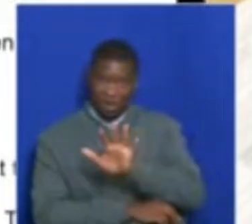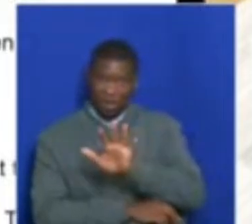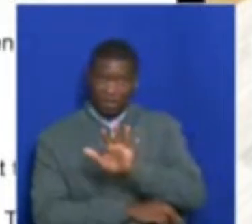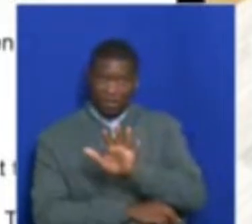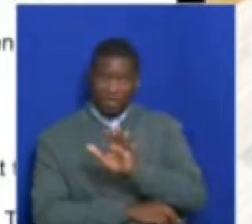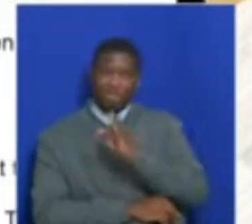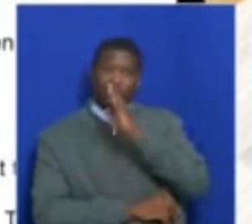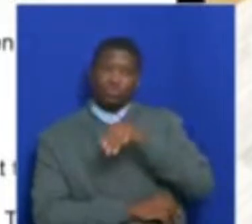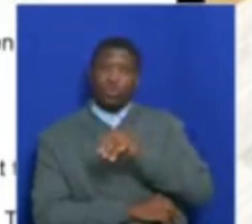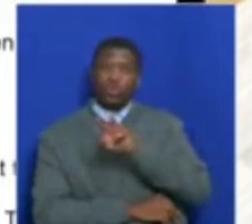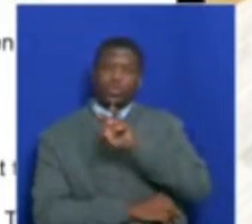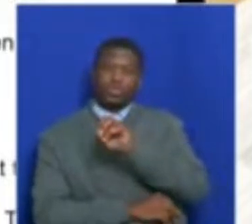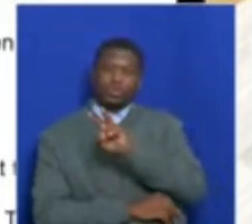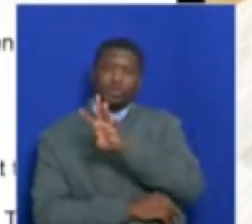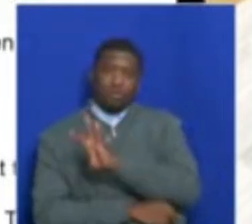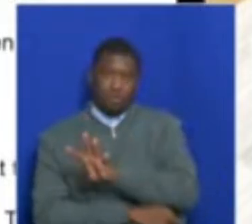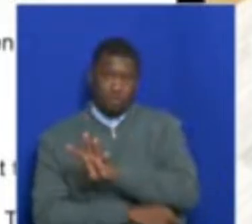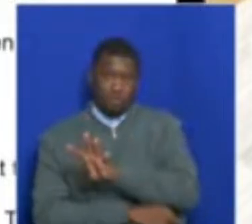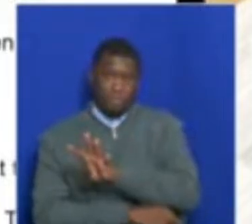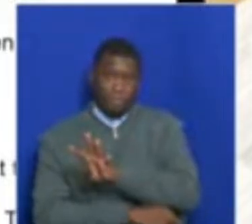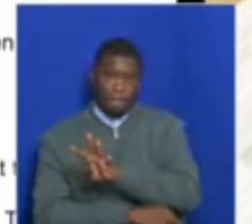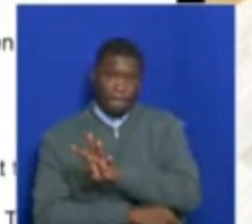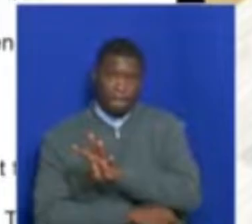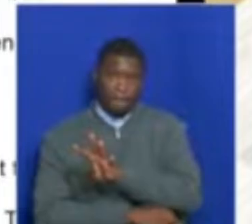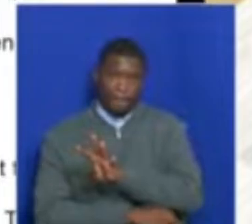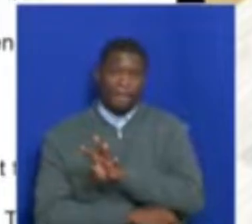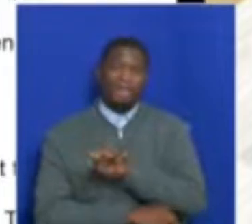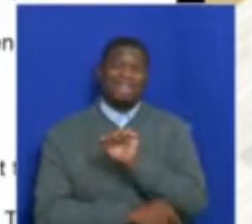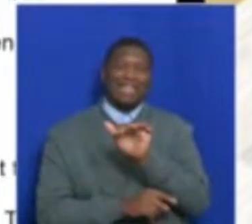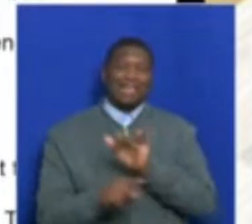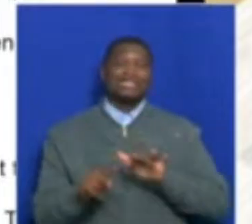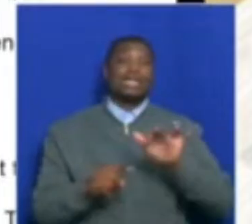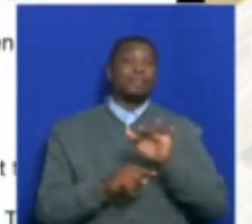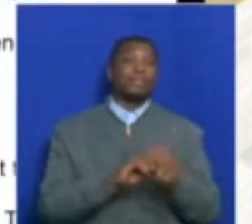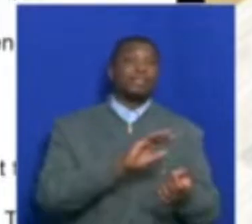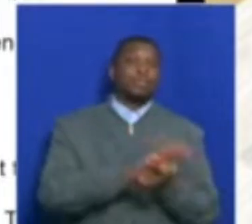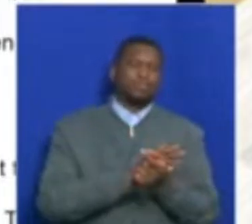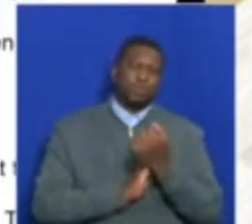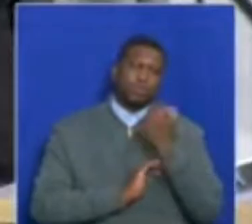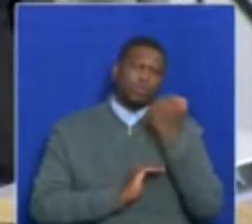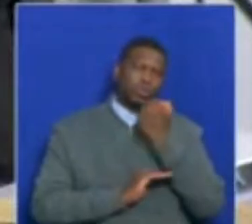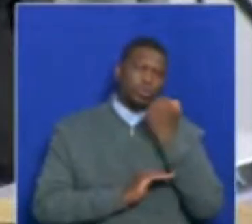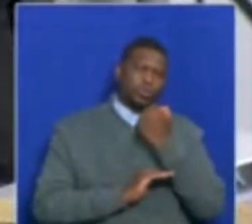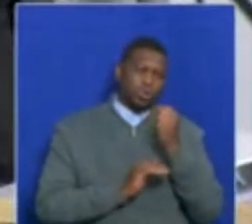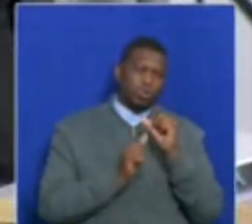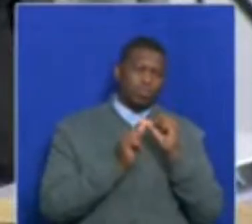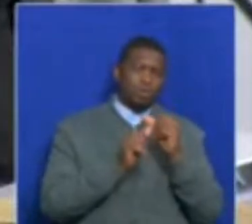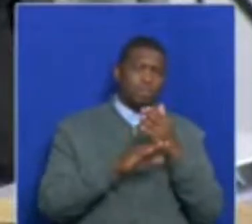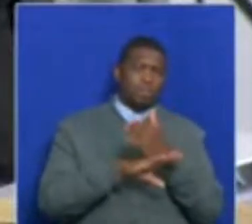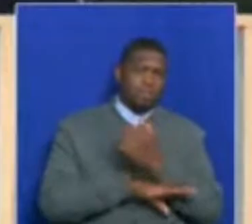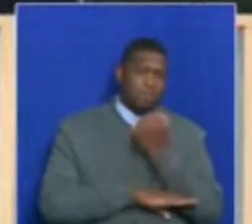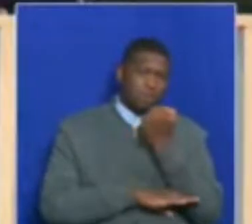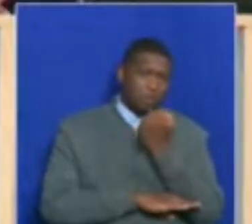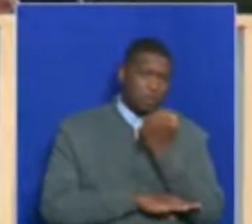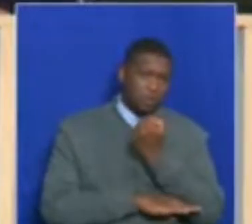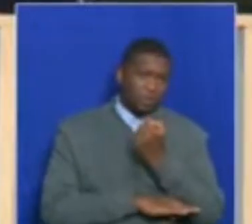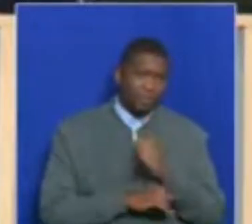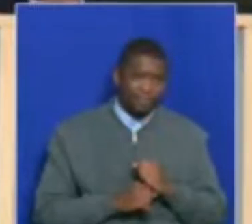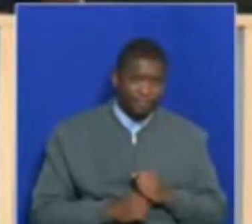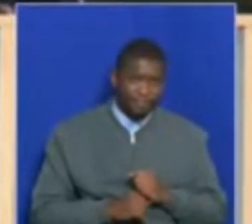121/05/2024. The circumstances are... Sorry, before you get to the circumstances. Can you please look at